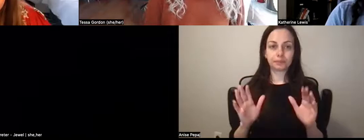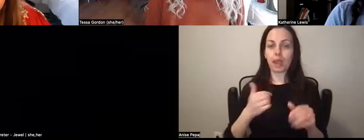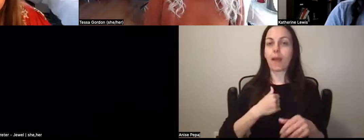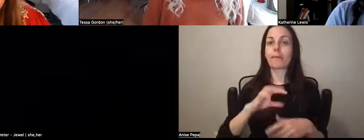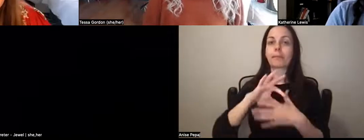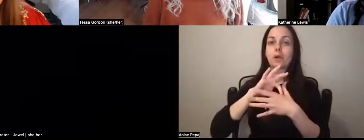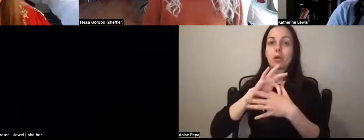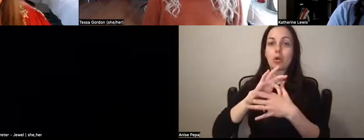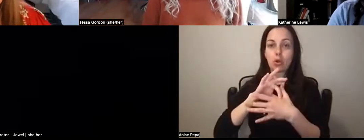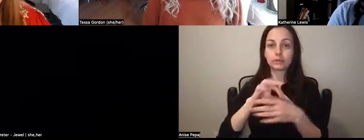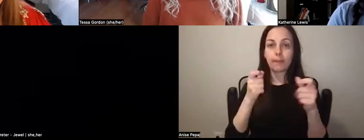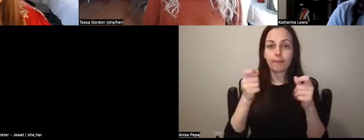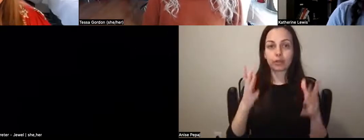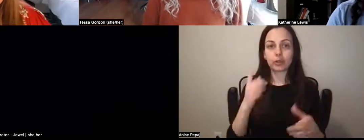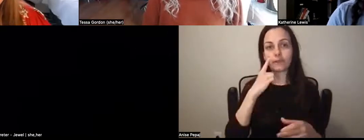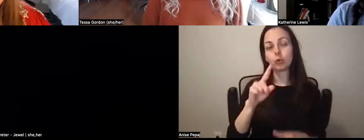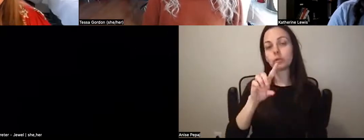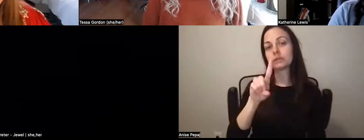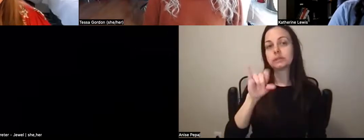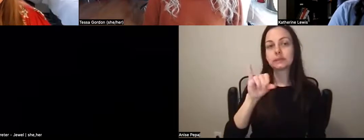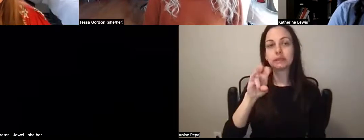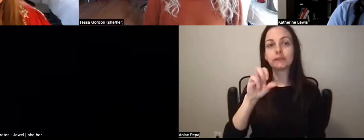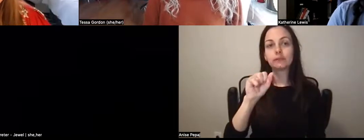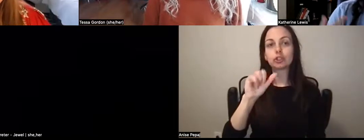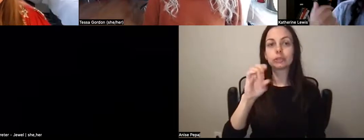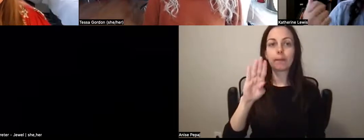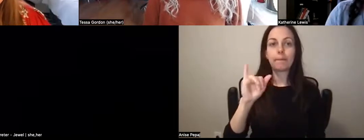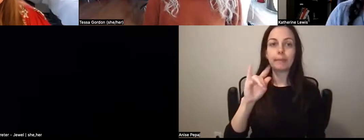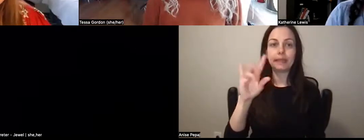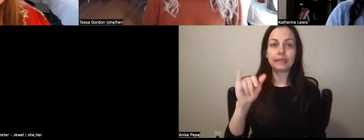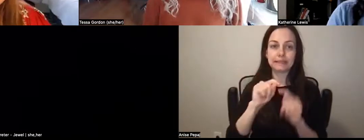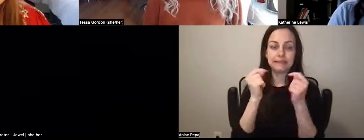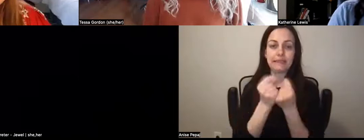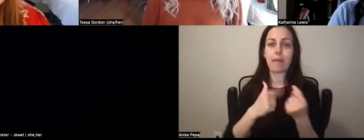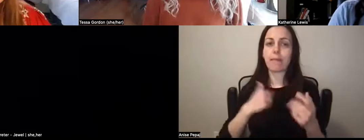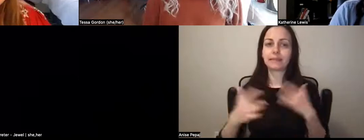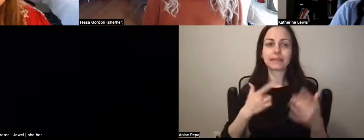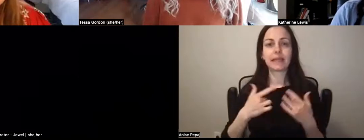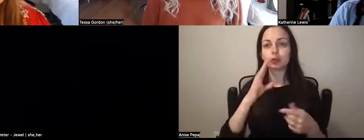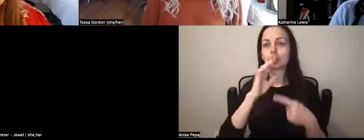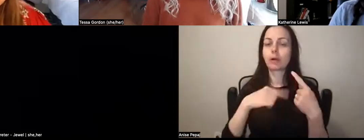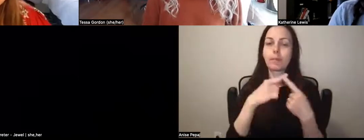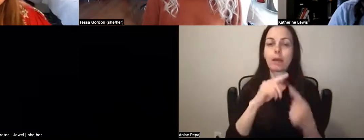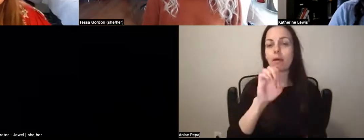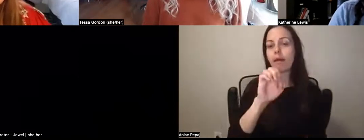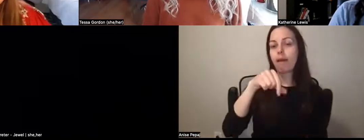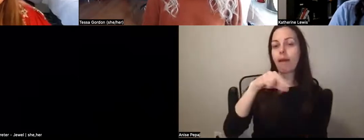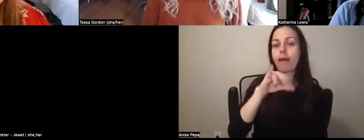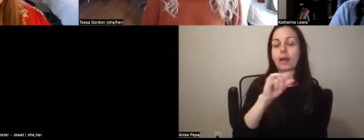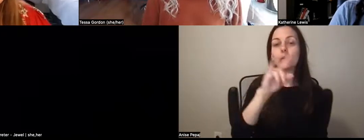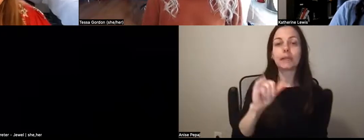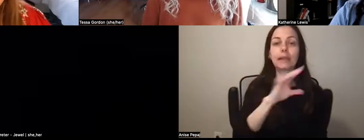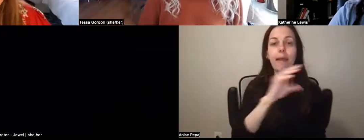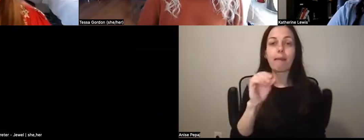managers for the Diversability team. I'm so excited to be here having this conversation about equity and bias in healthcare with these powerhouse